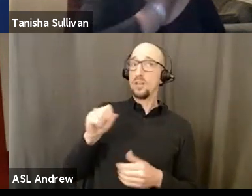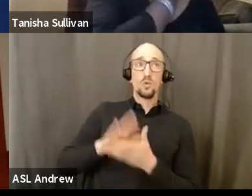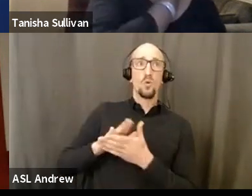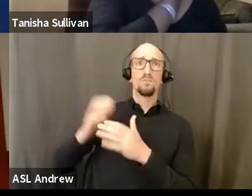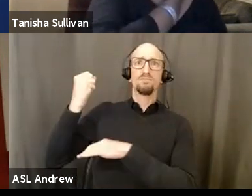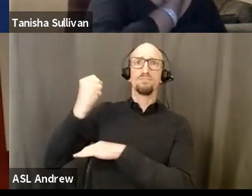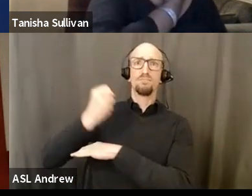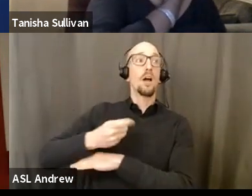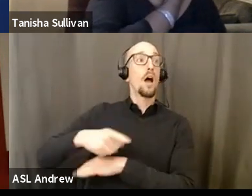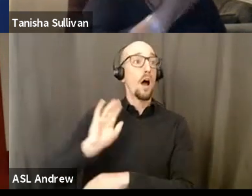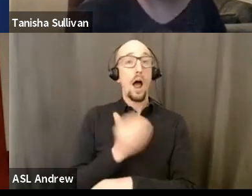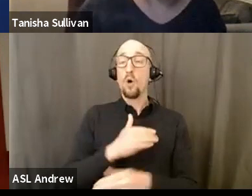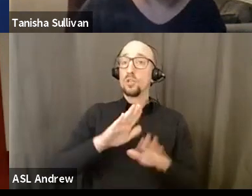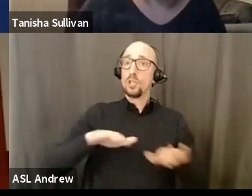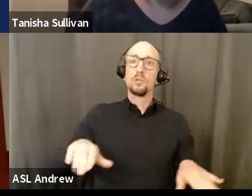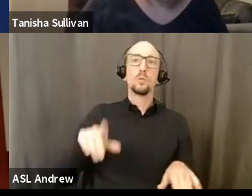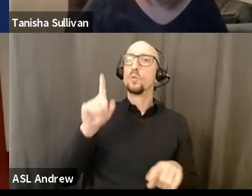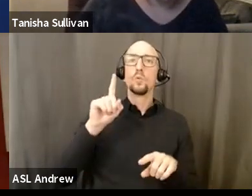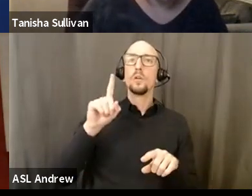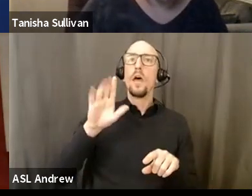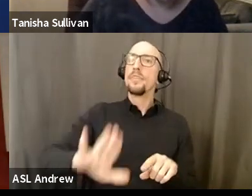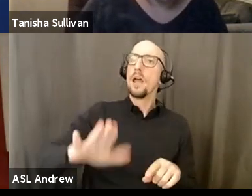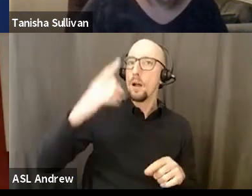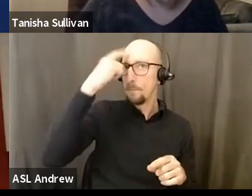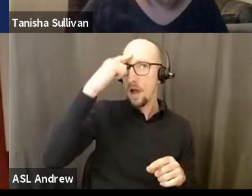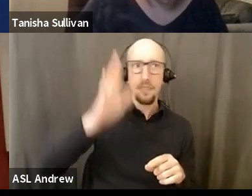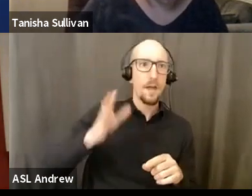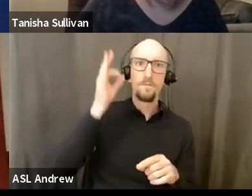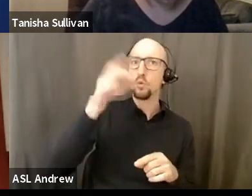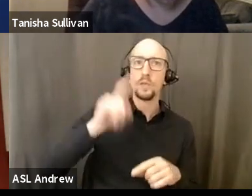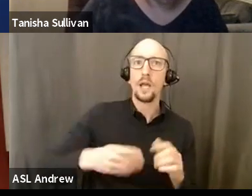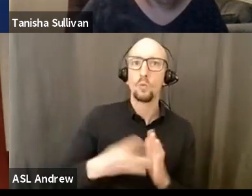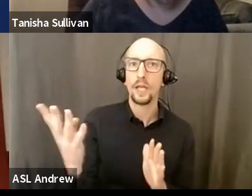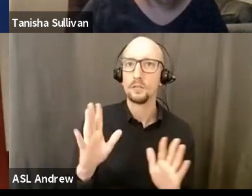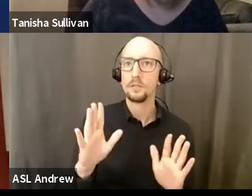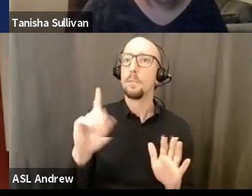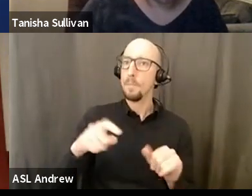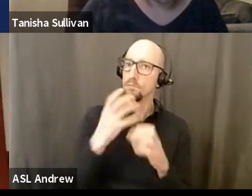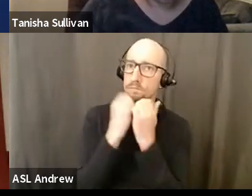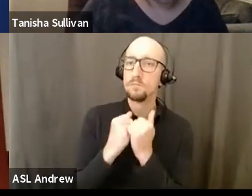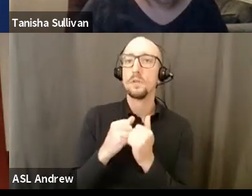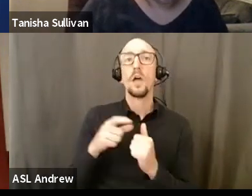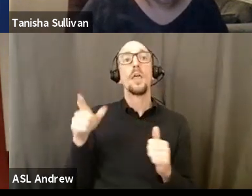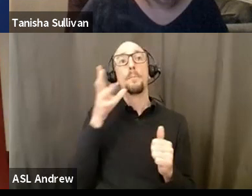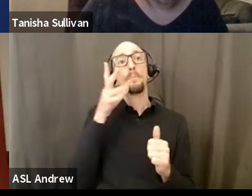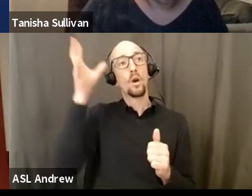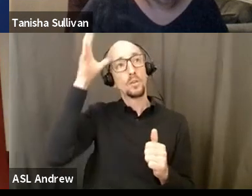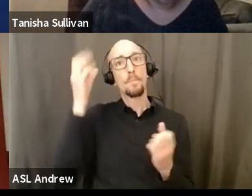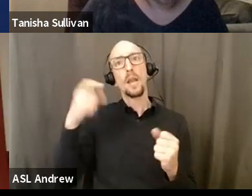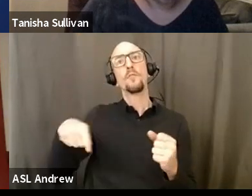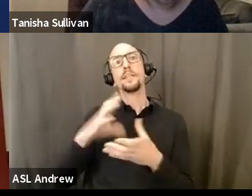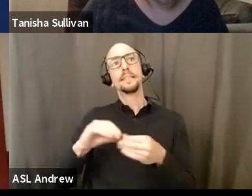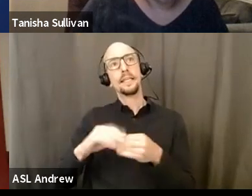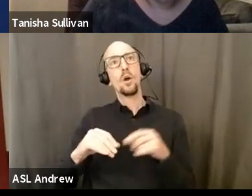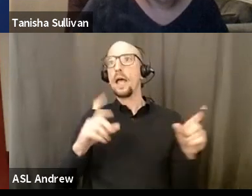of our children are a terrible thing to waste. 20 seconds left. To the parents who stated in Boston School Committee meetings that they feel if the exam